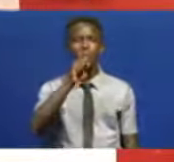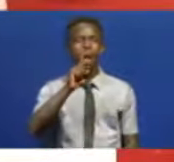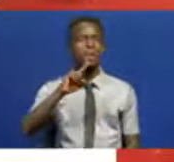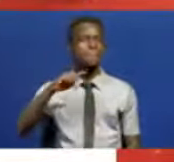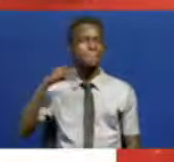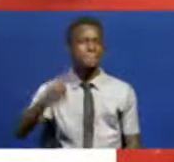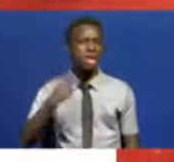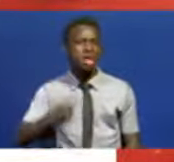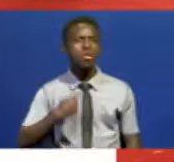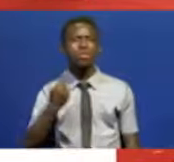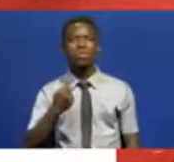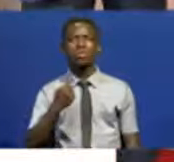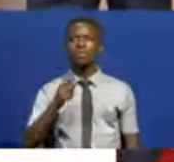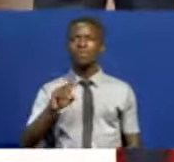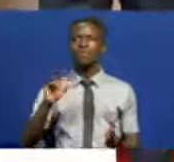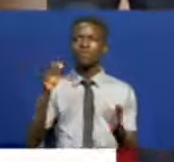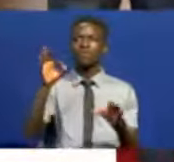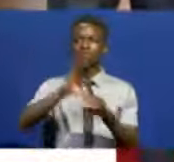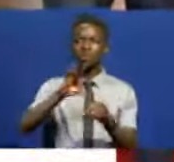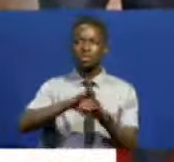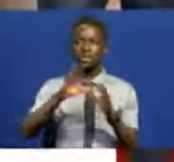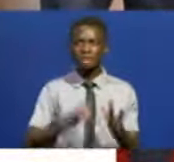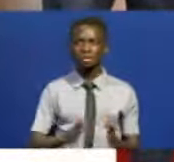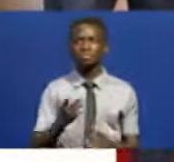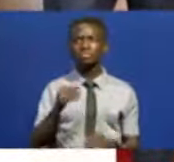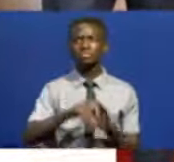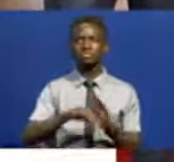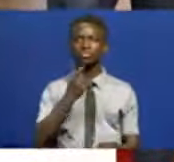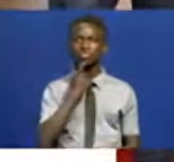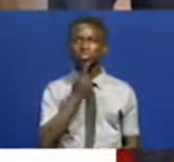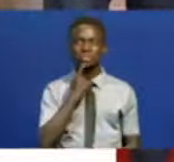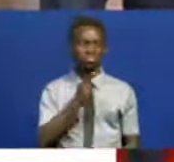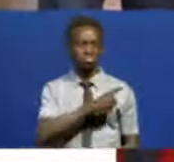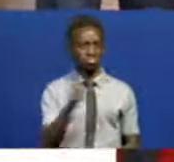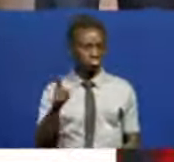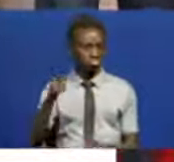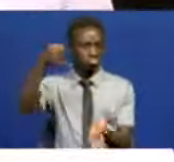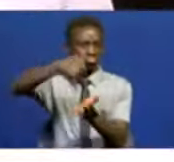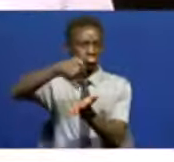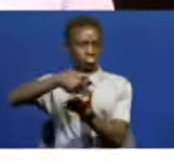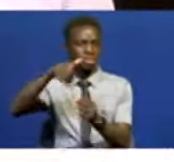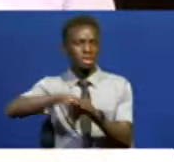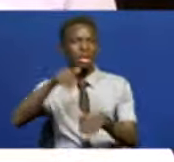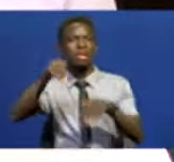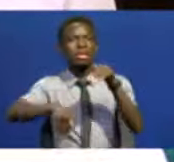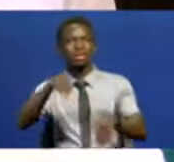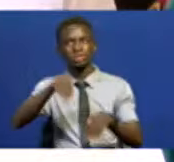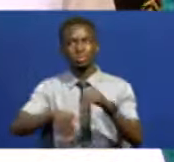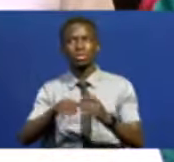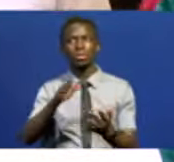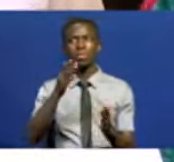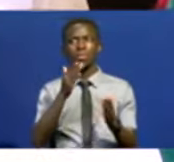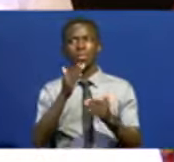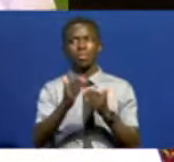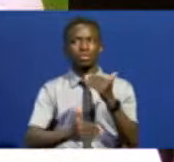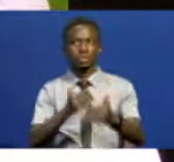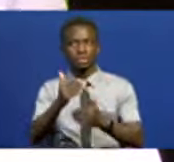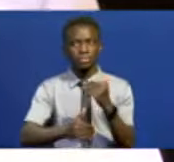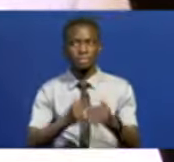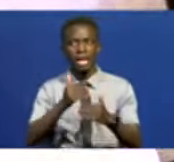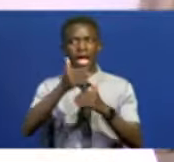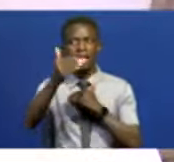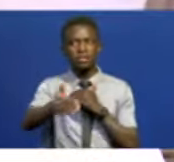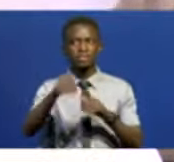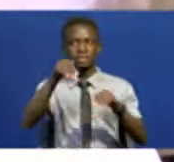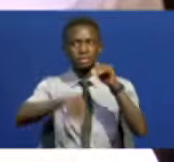in Turkana County on the importance to take part in the electoral processes. We did the registration. After that, we confirmed the